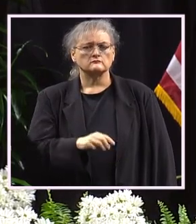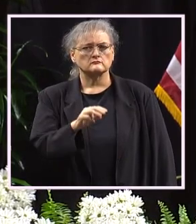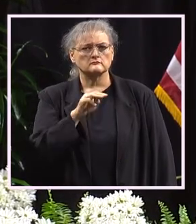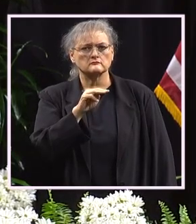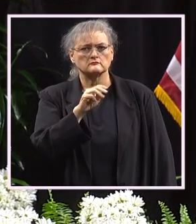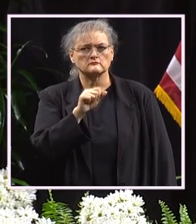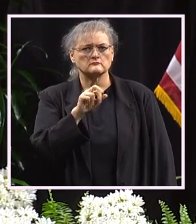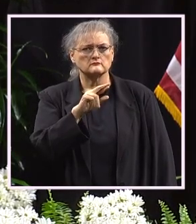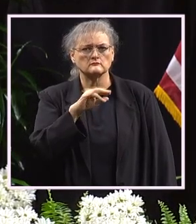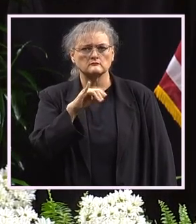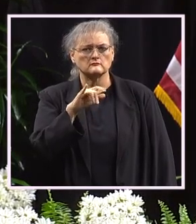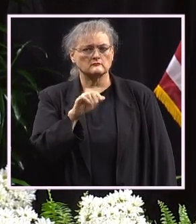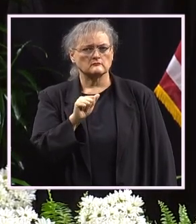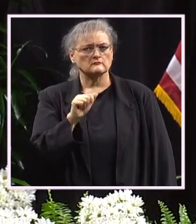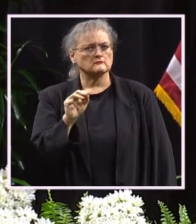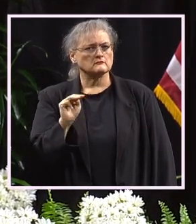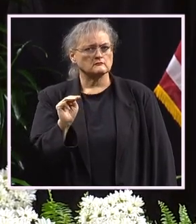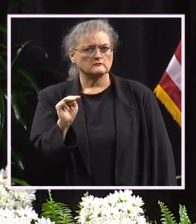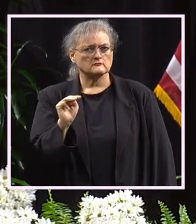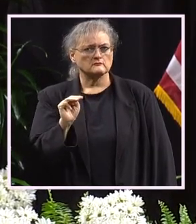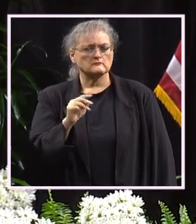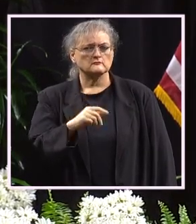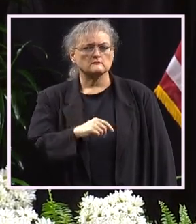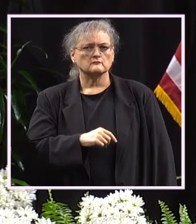Mariah Myers,